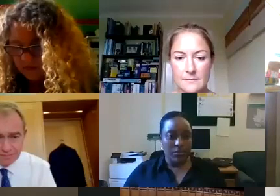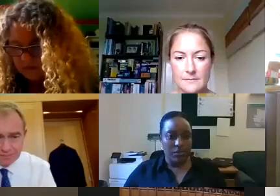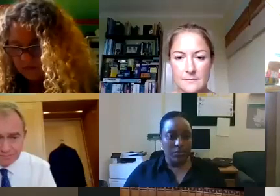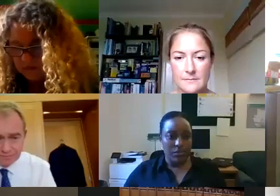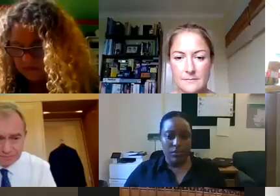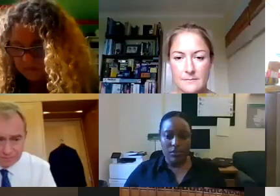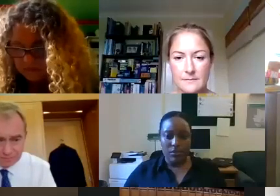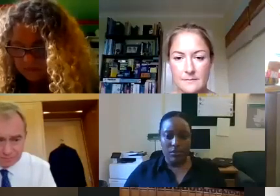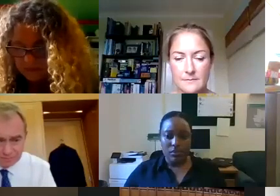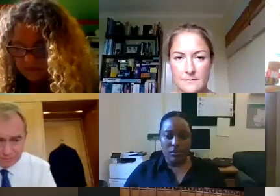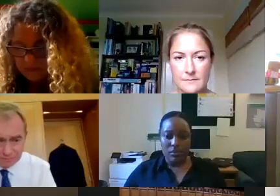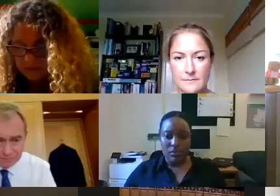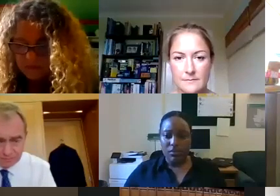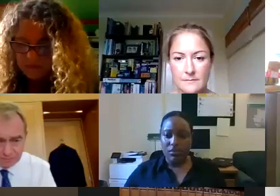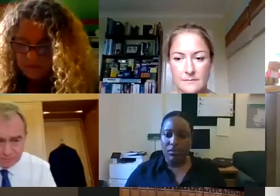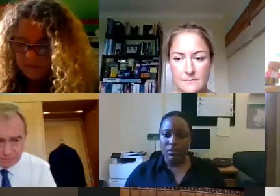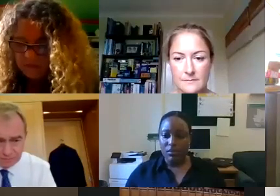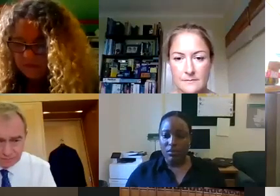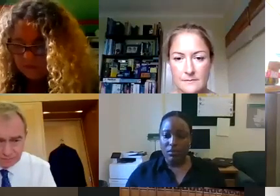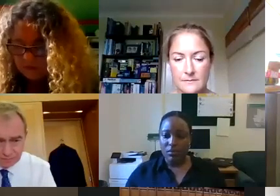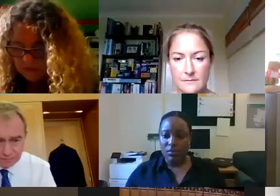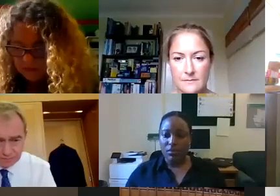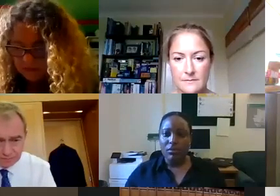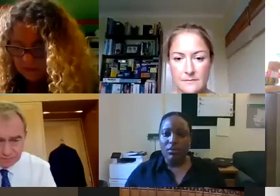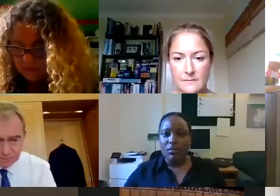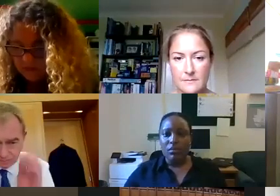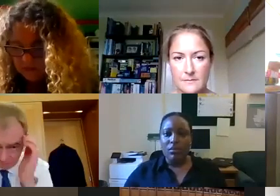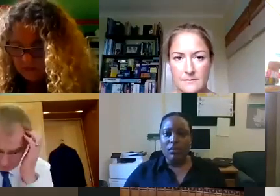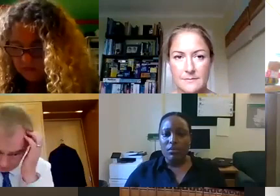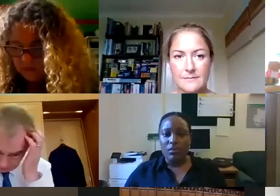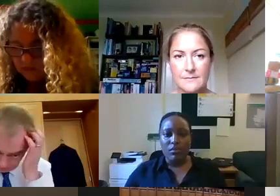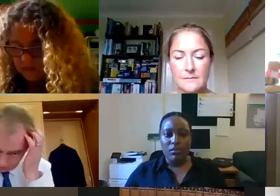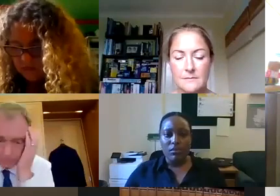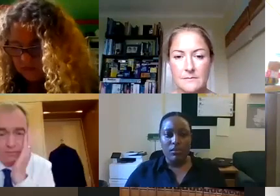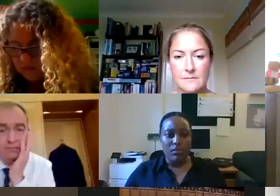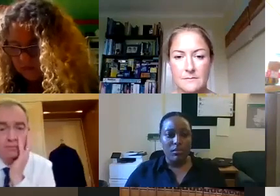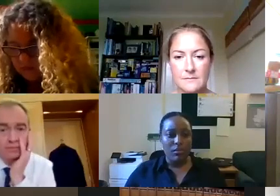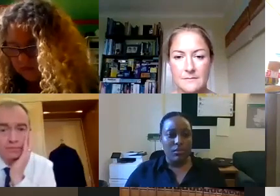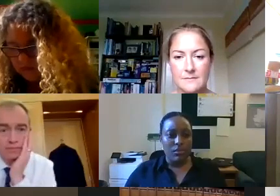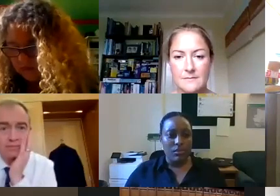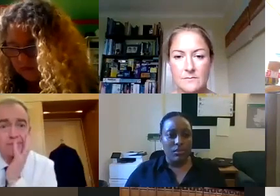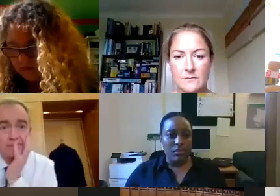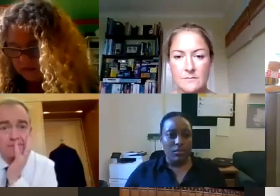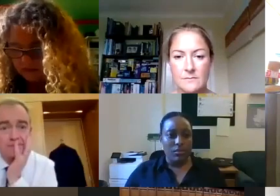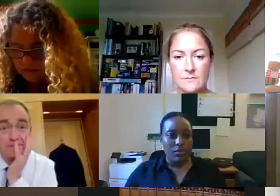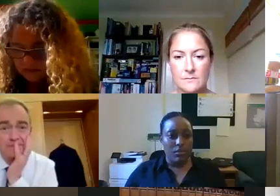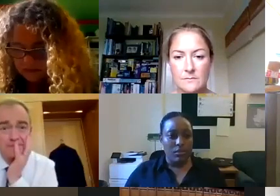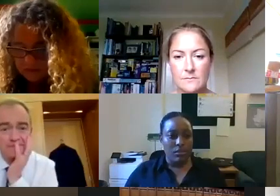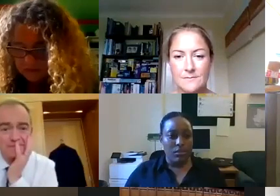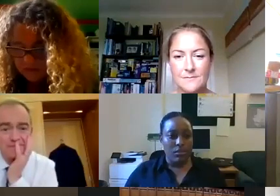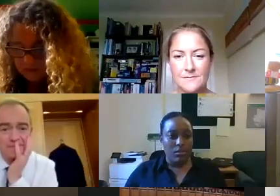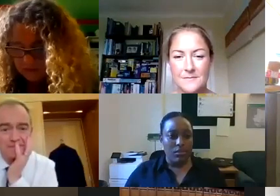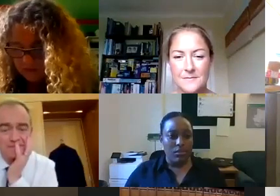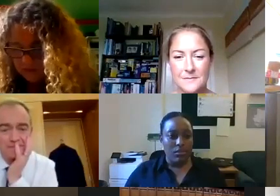MP. We will now hold that election and invite the Secretariat to outline the procedures. And I promise to those who are